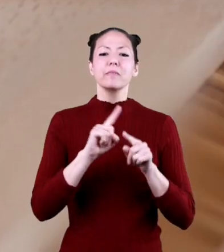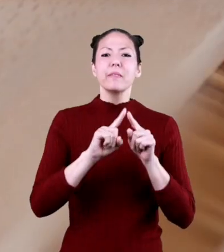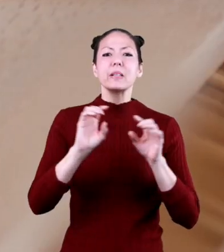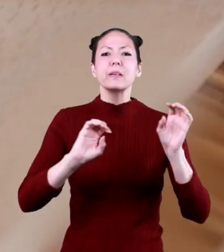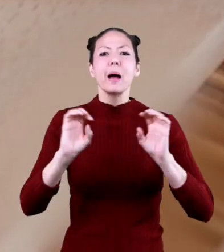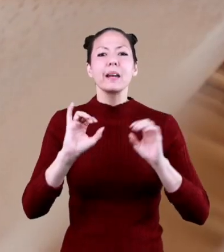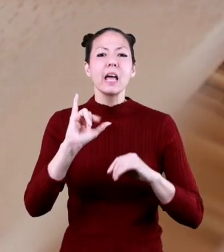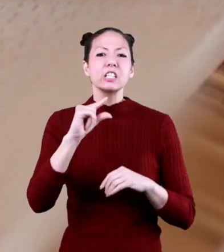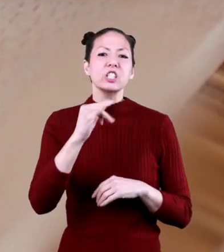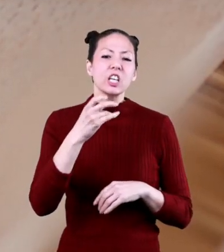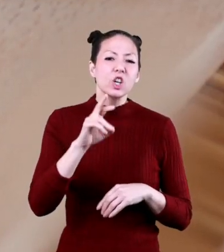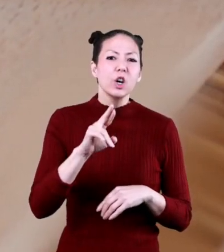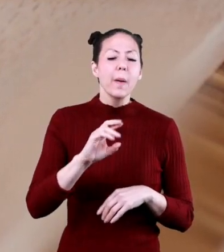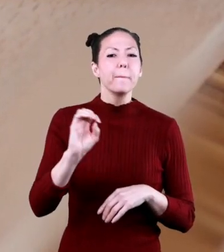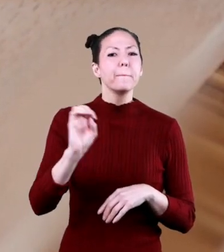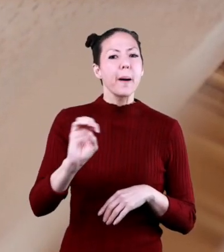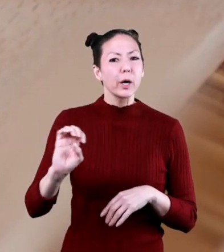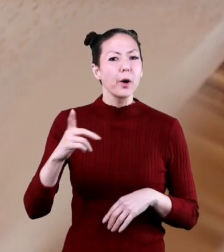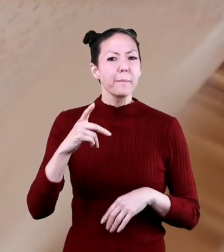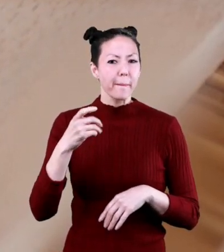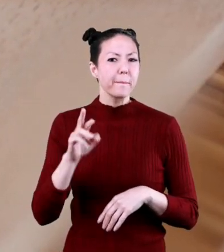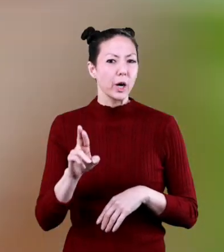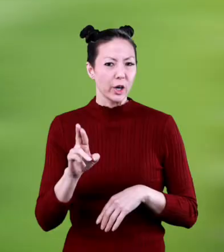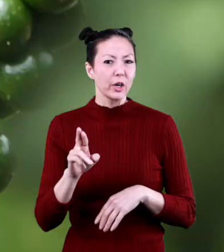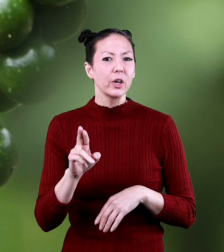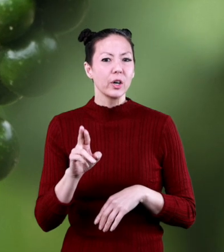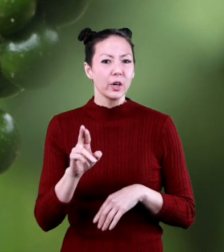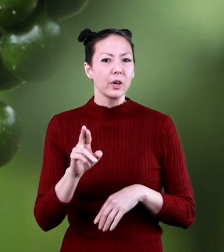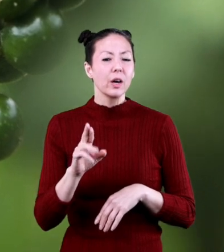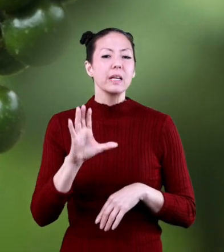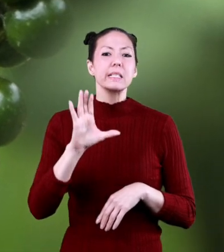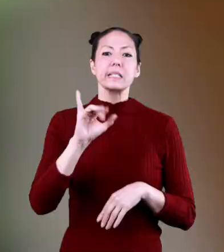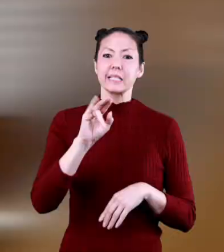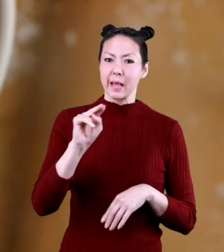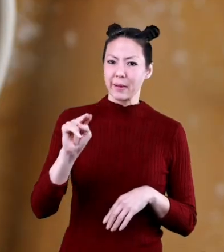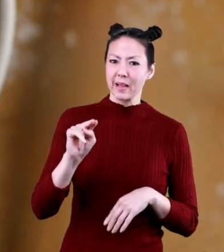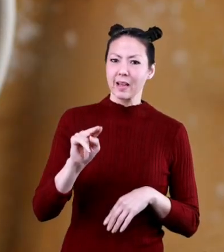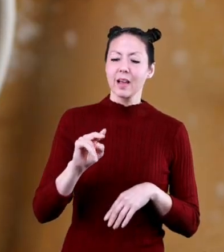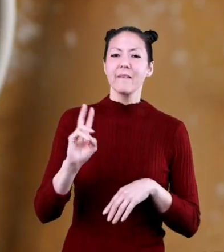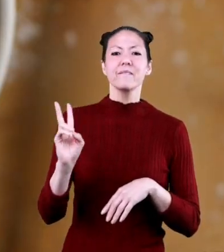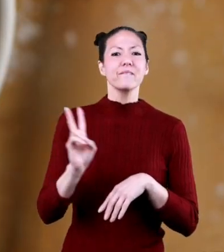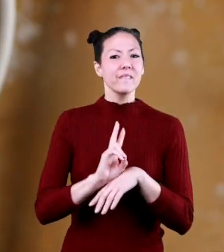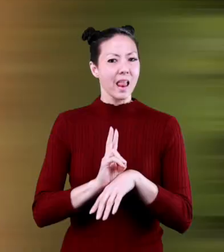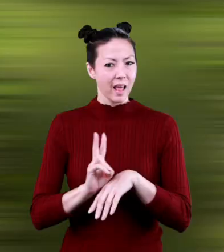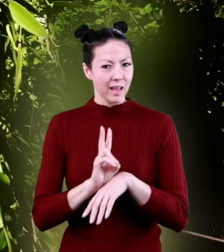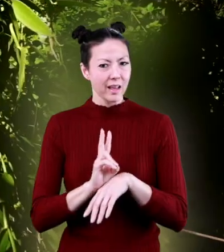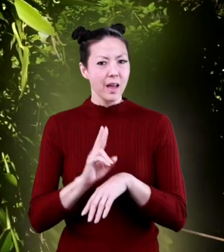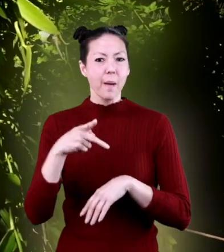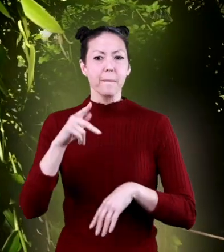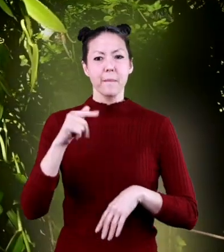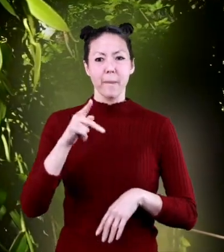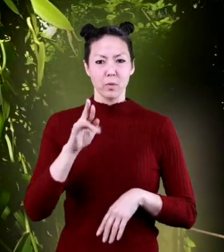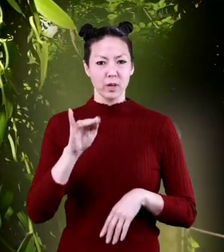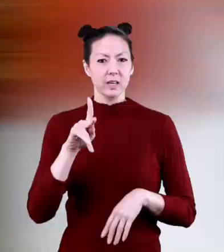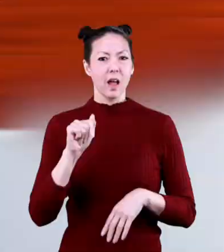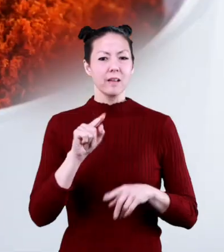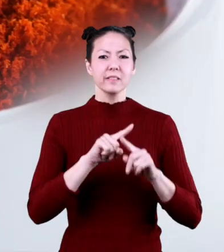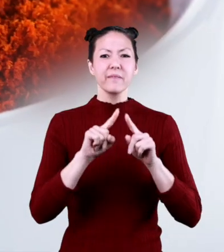Even spices like ginger, pepper, cinnamon, vanilla,